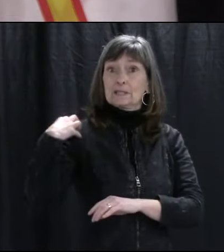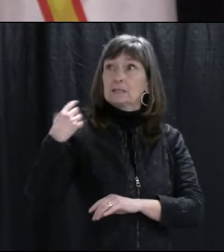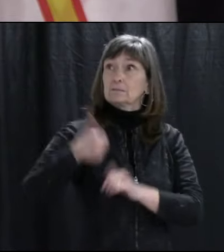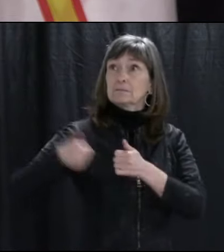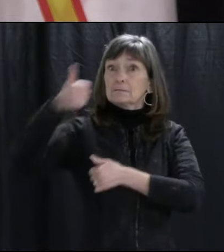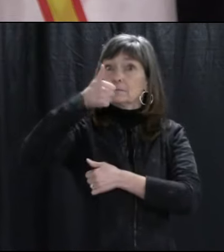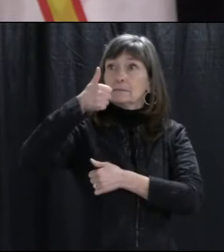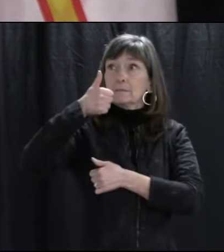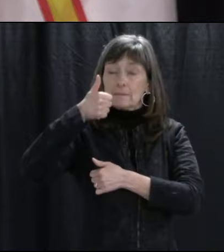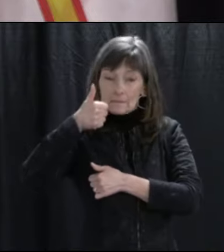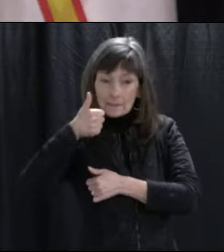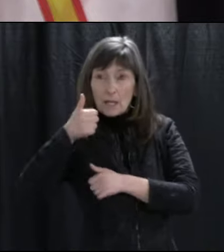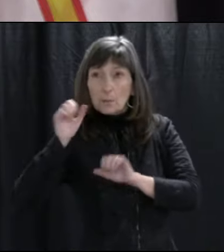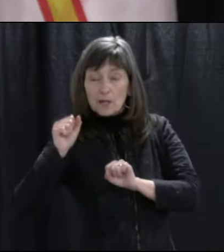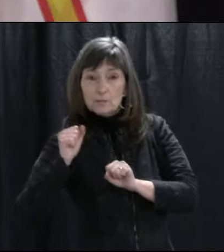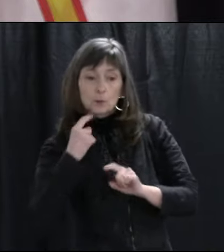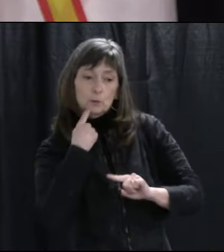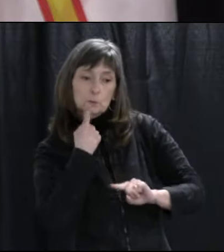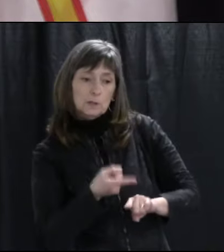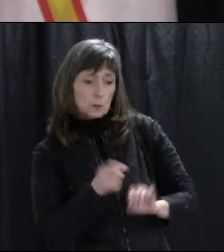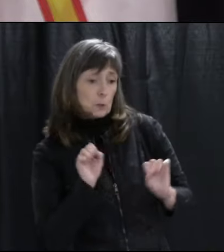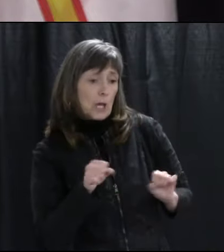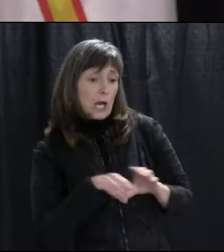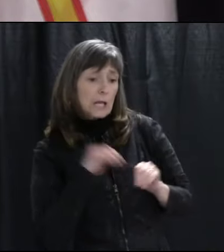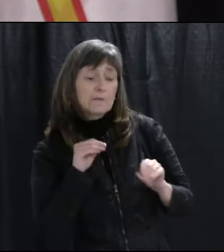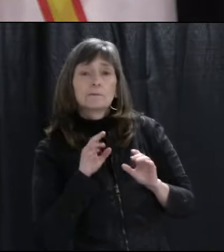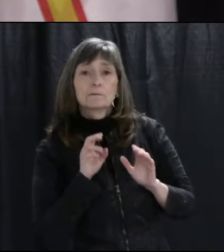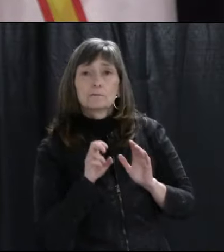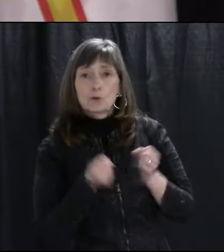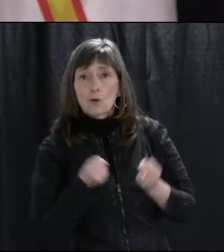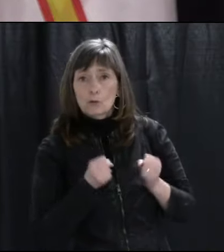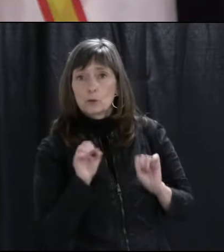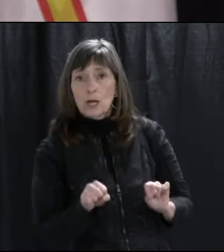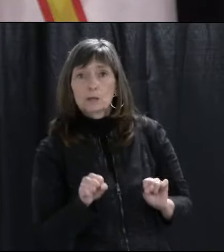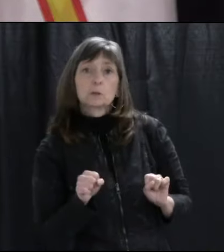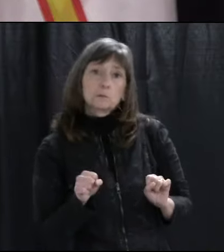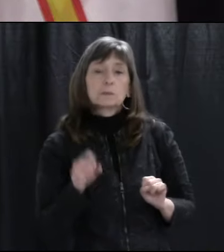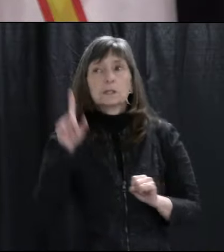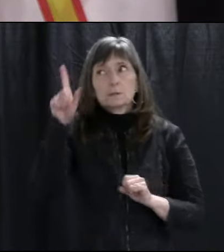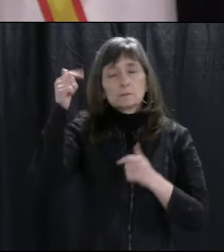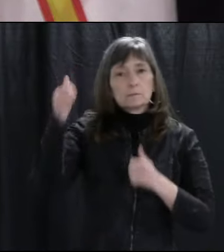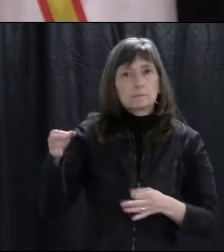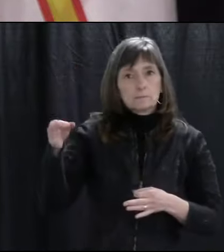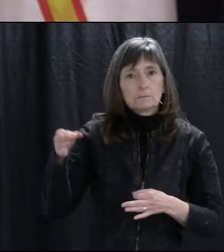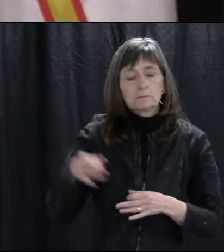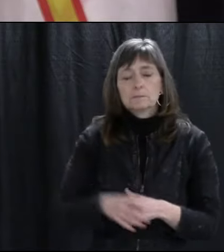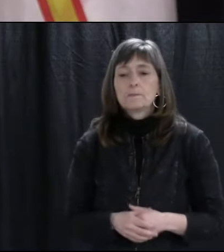be able to vacate their vehicles. Today, I also want to speak about